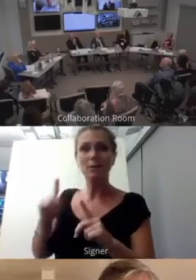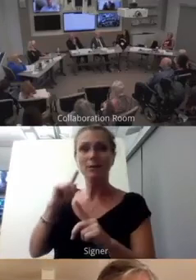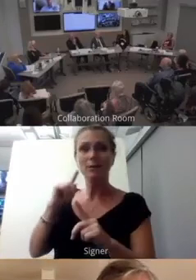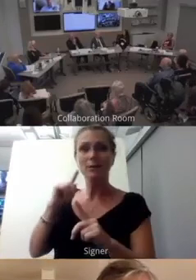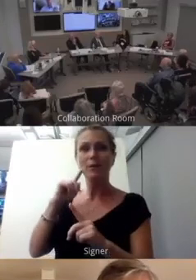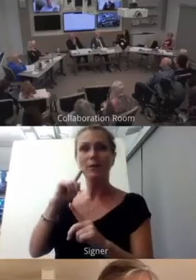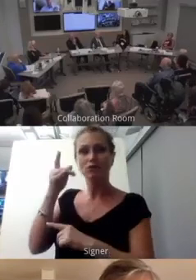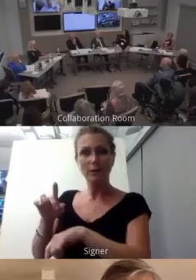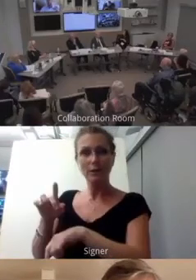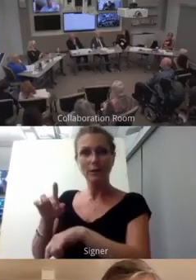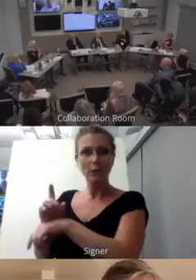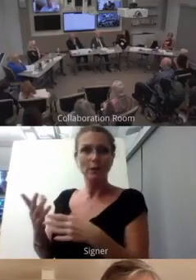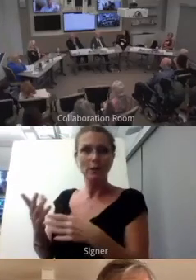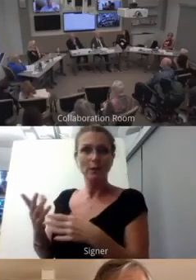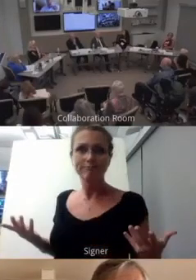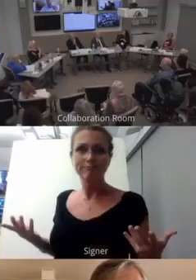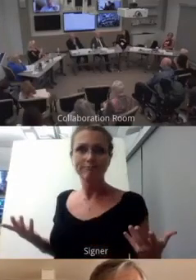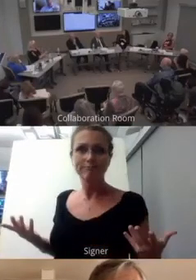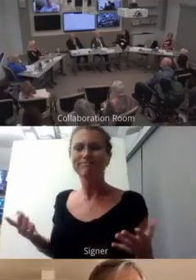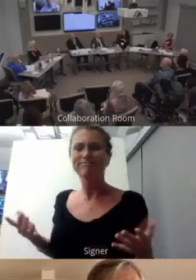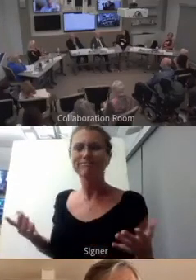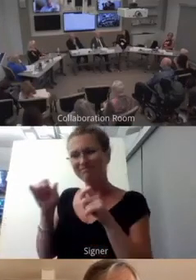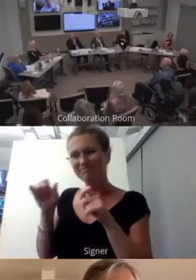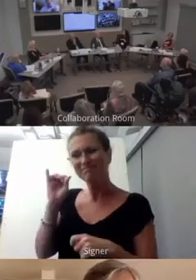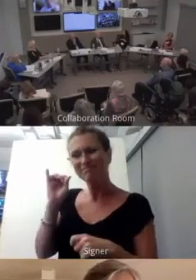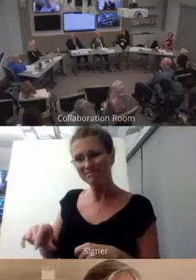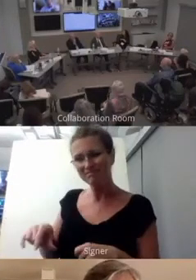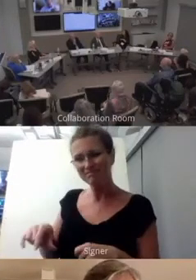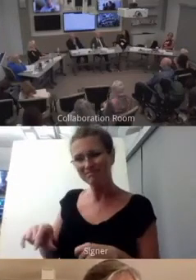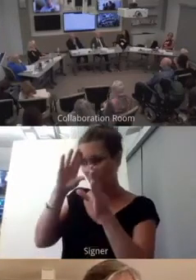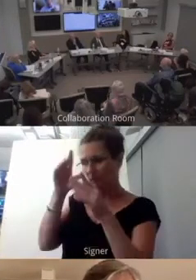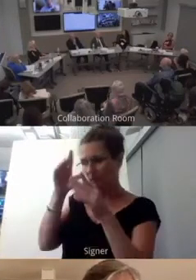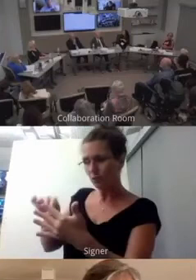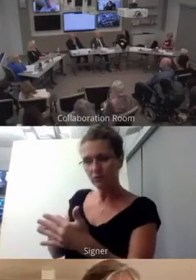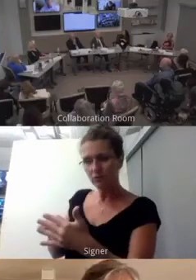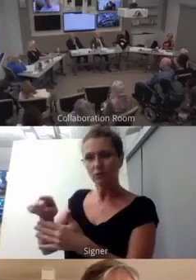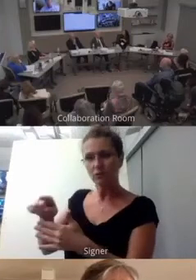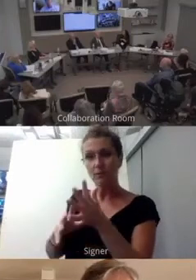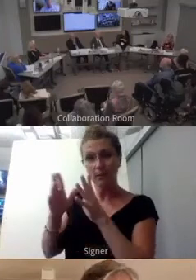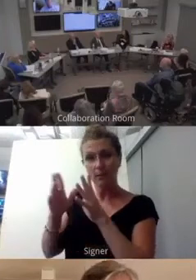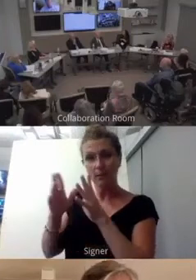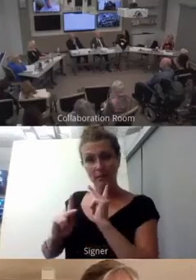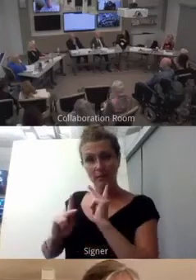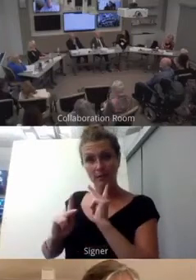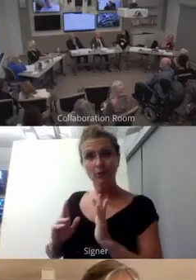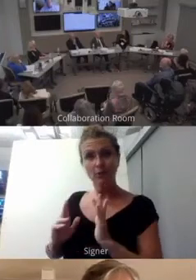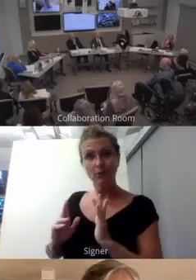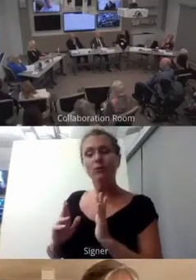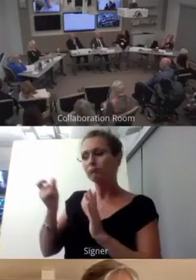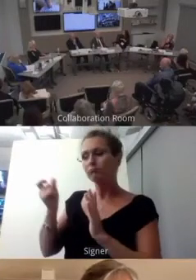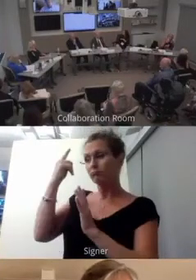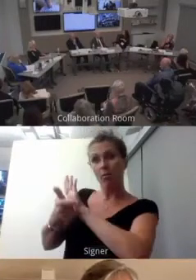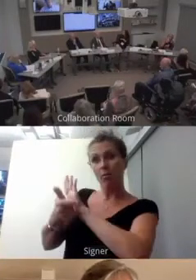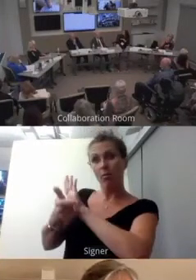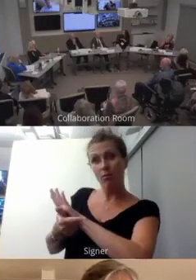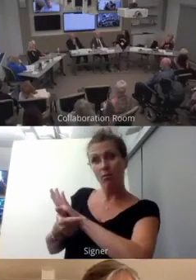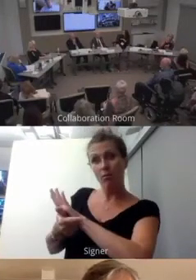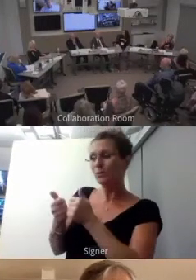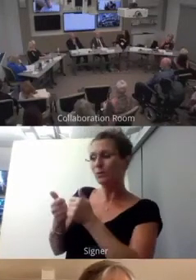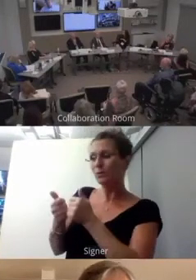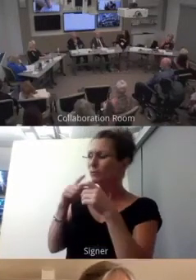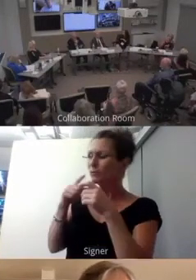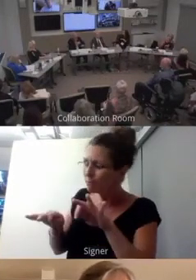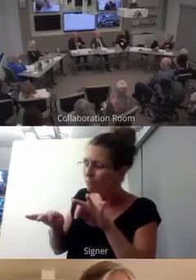focus on them so that the American people would understand this law was dealing with important issues for people with disabilities so they